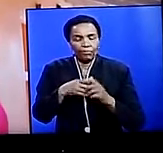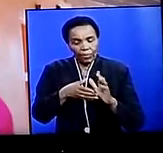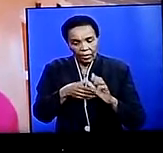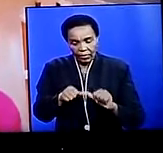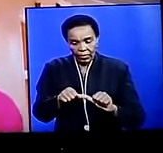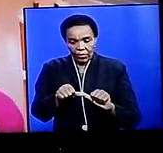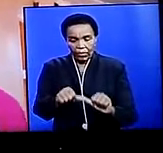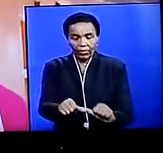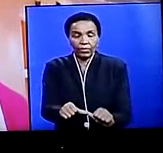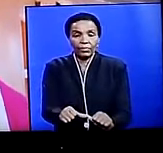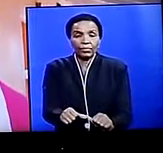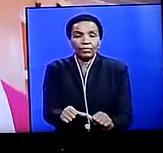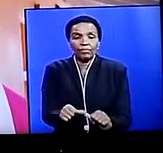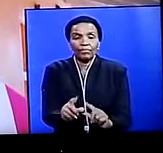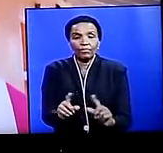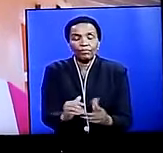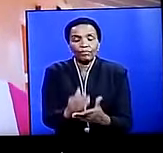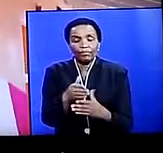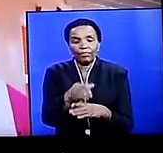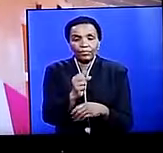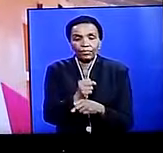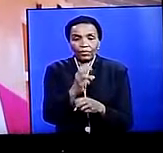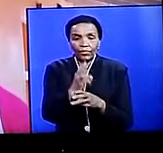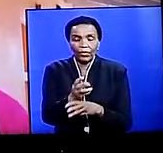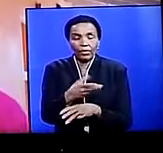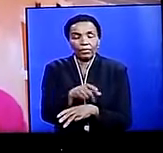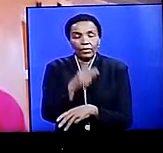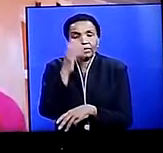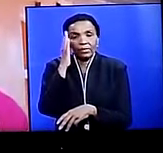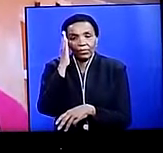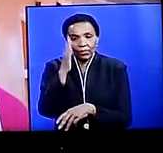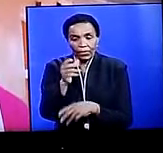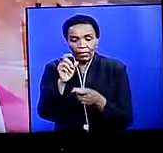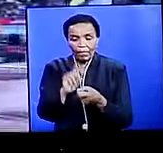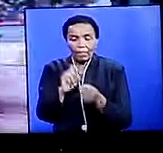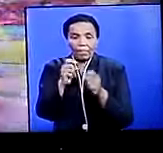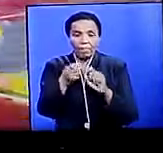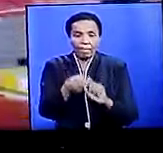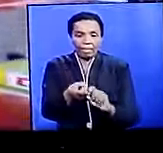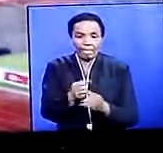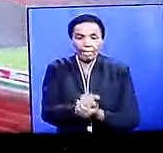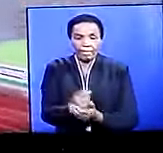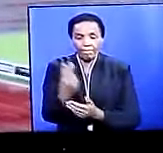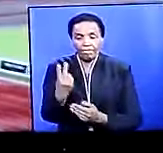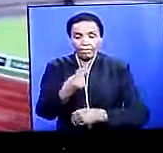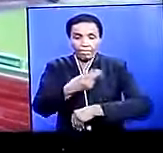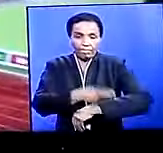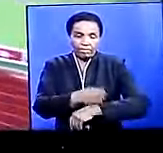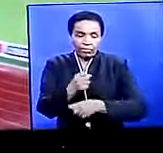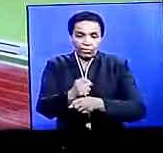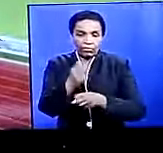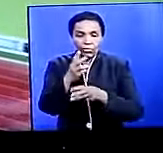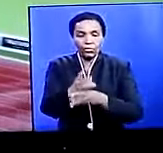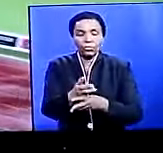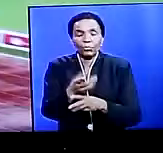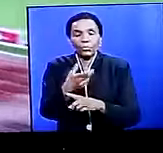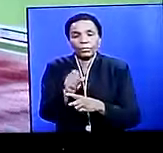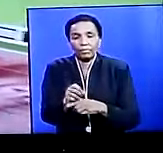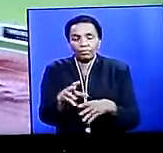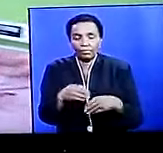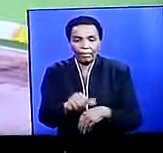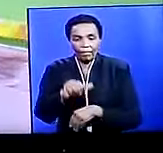his full potential. But after this course, I expect to do things differently. The two-day sports injury management course